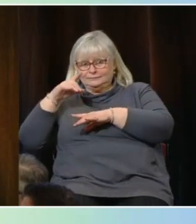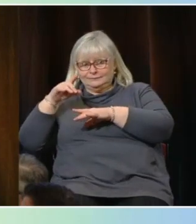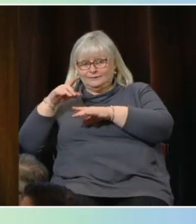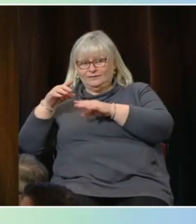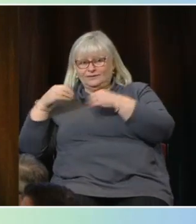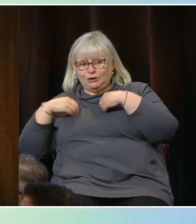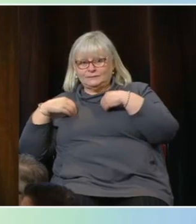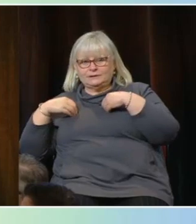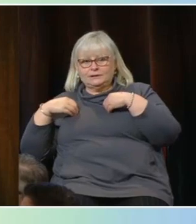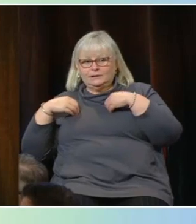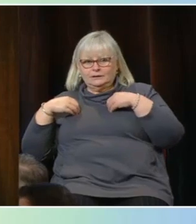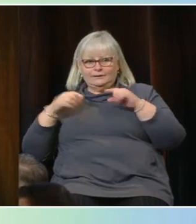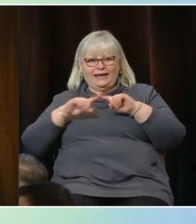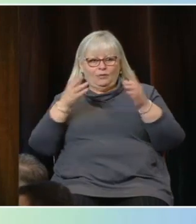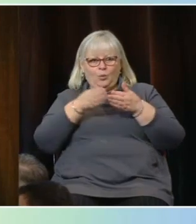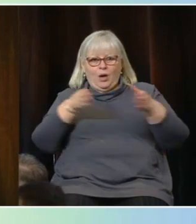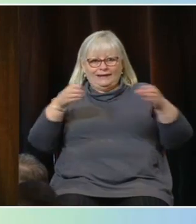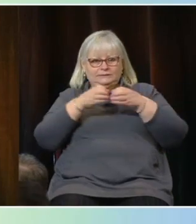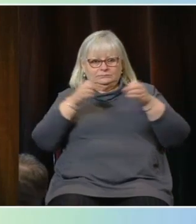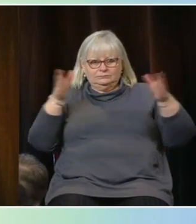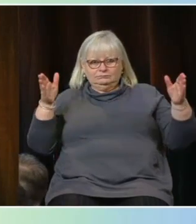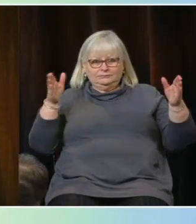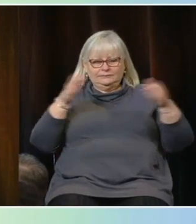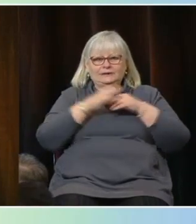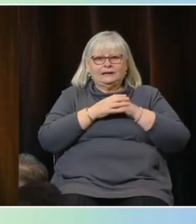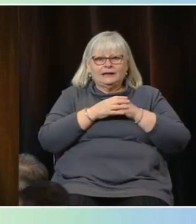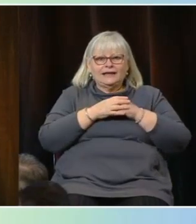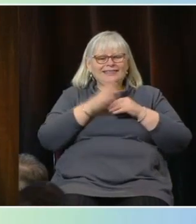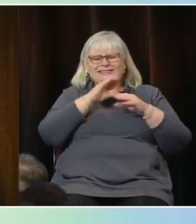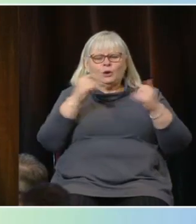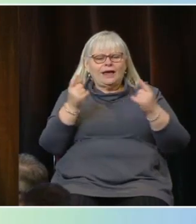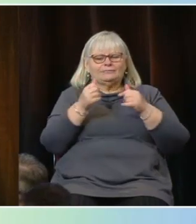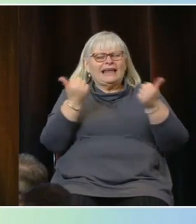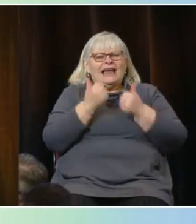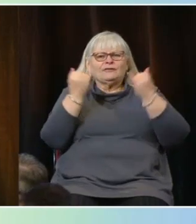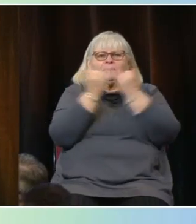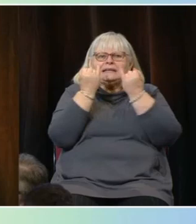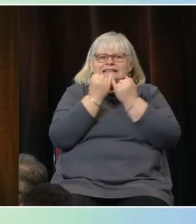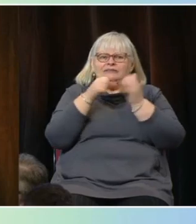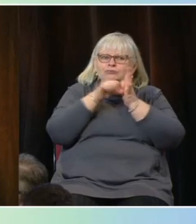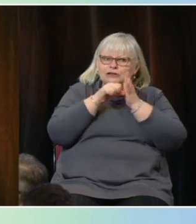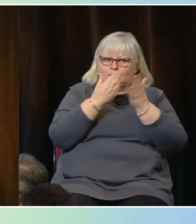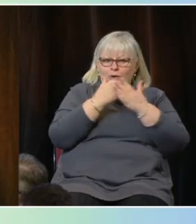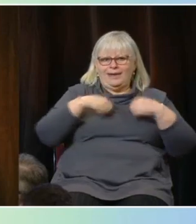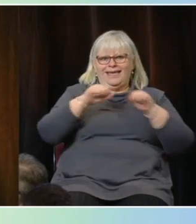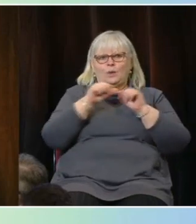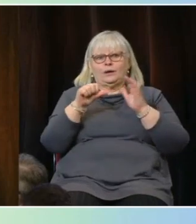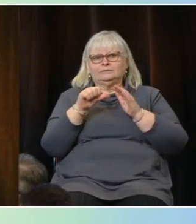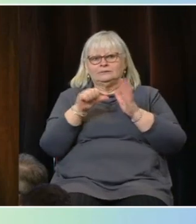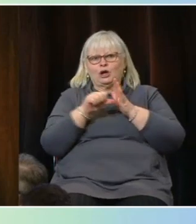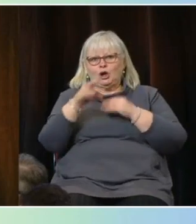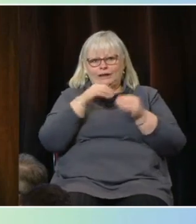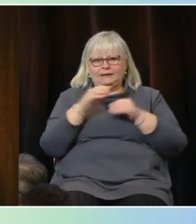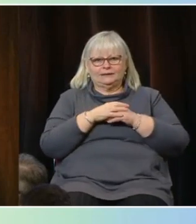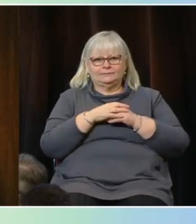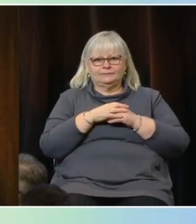low levels of dynamism and Innovation have been linked to a lack of competitive pressure in the economy in competitive markets